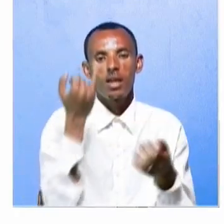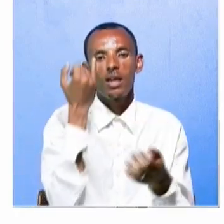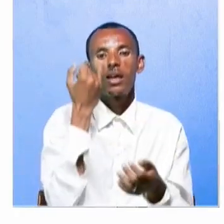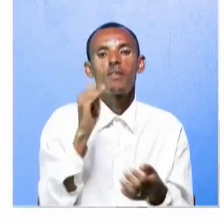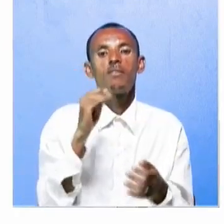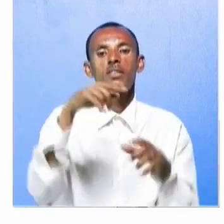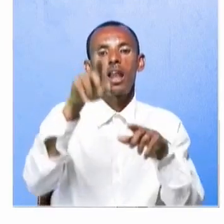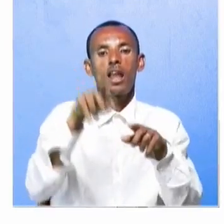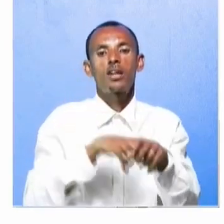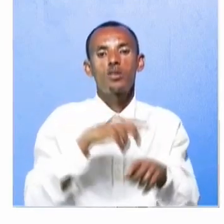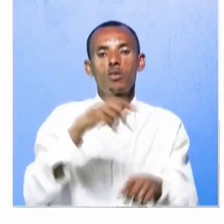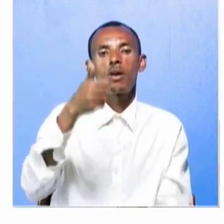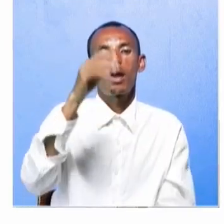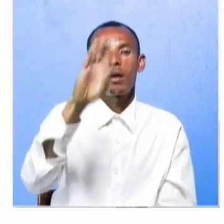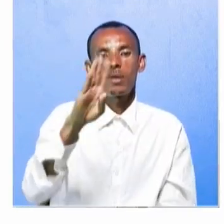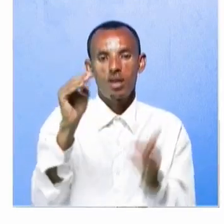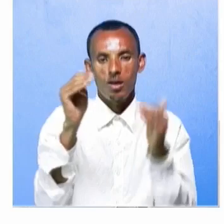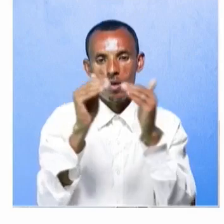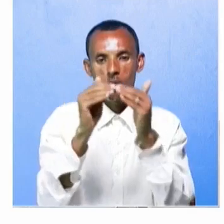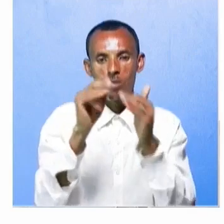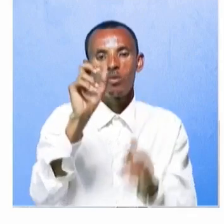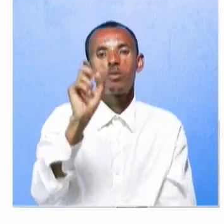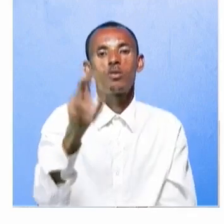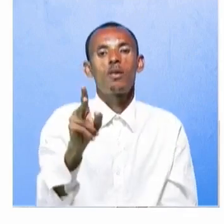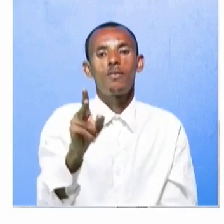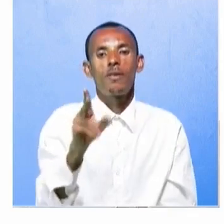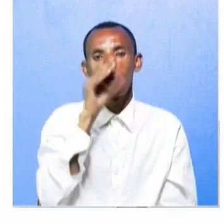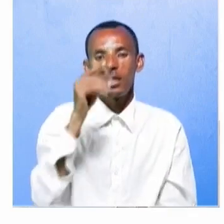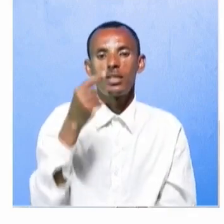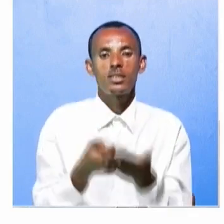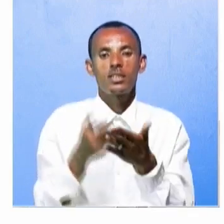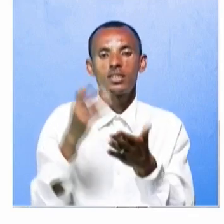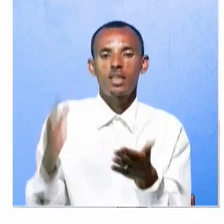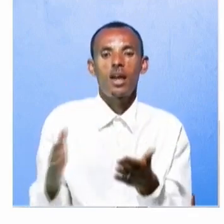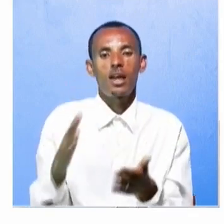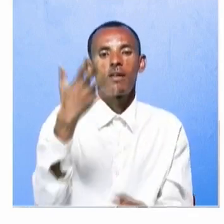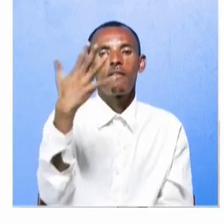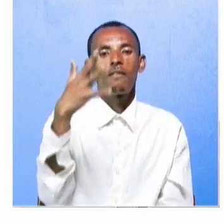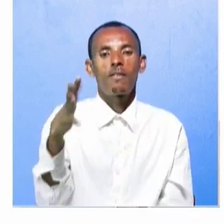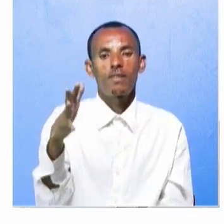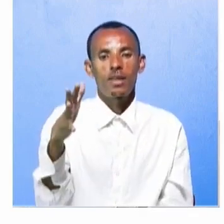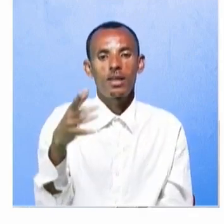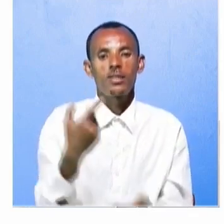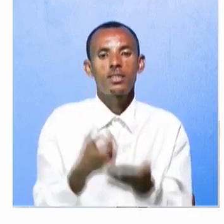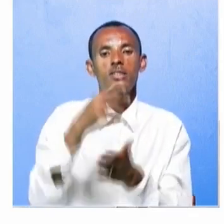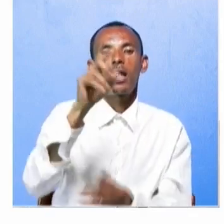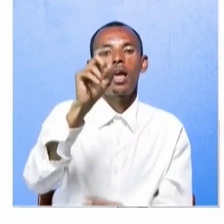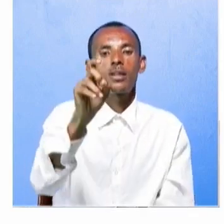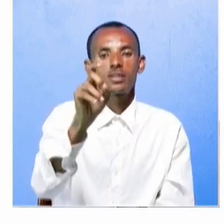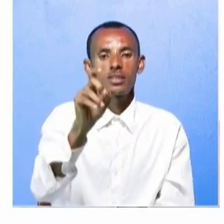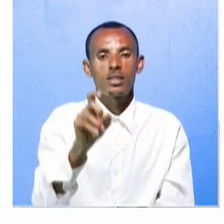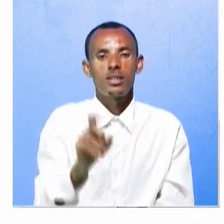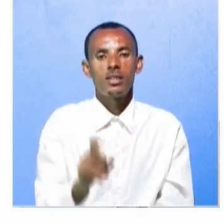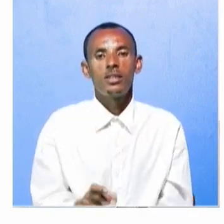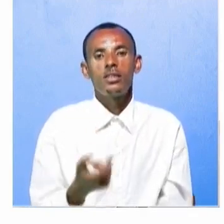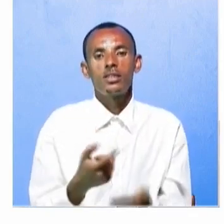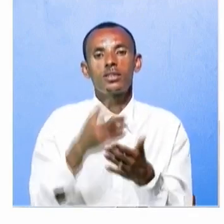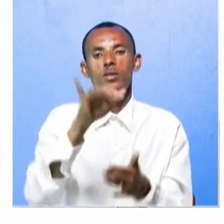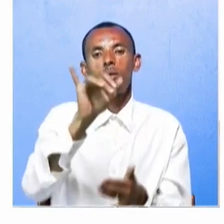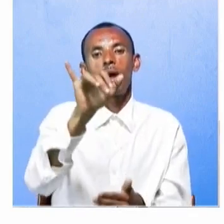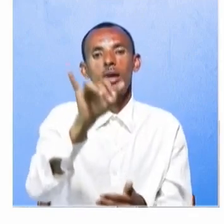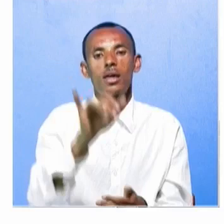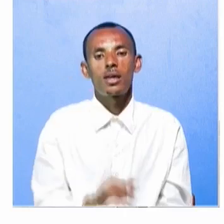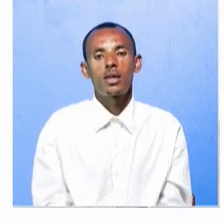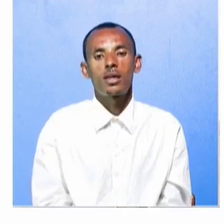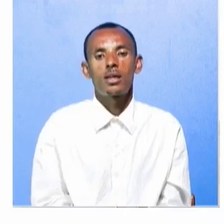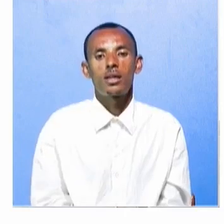the length of AB is 12 and this side is 15, say this is X, this is Y,